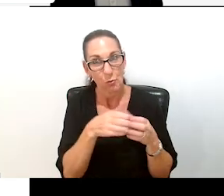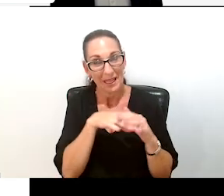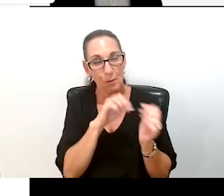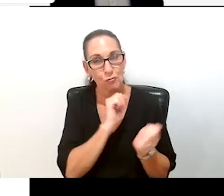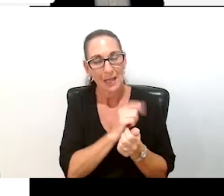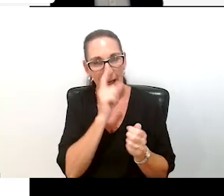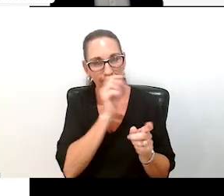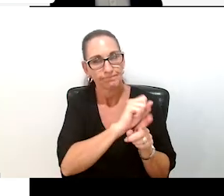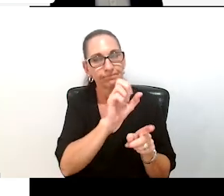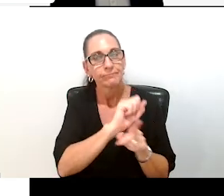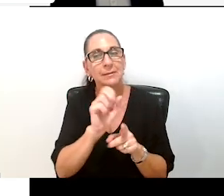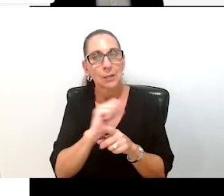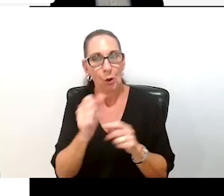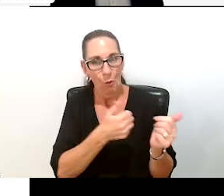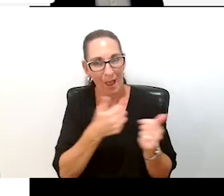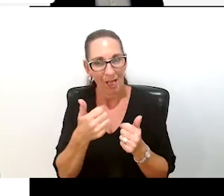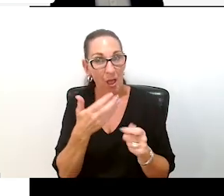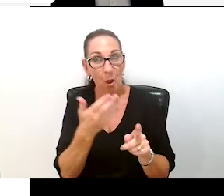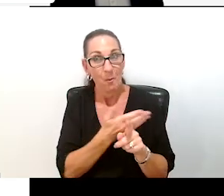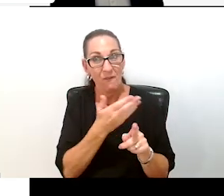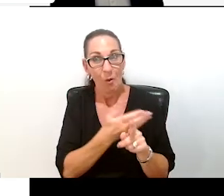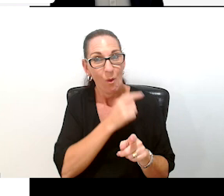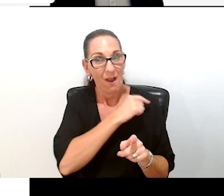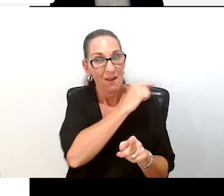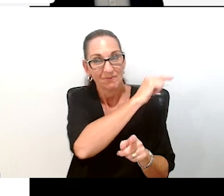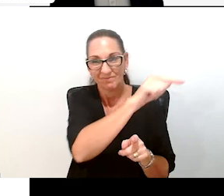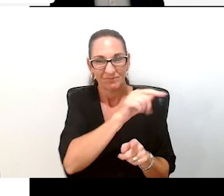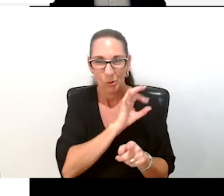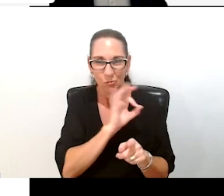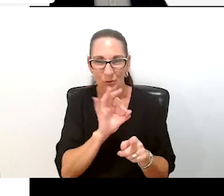prison, and that they weren't very well represented in those other data sets.